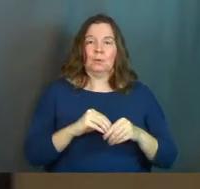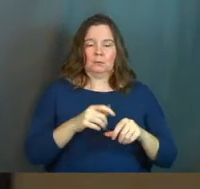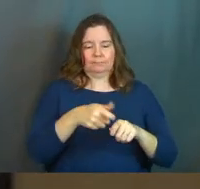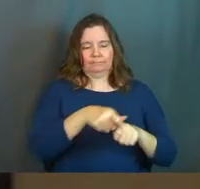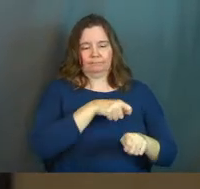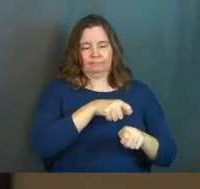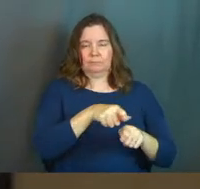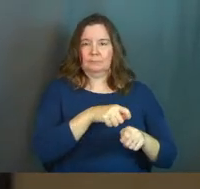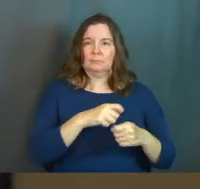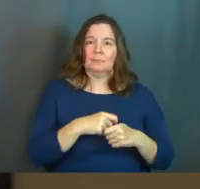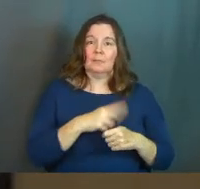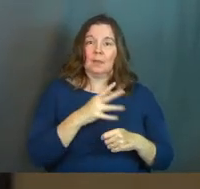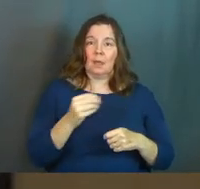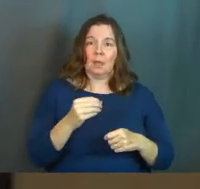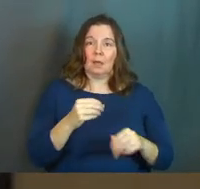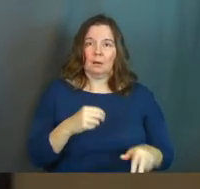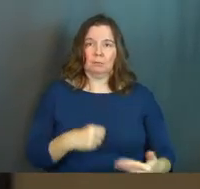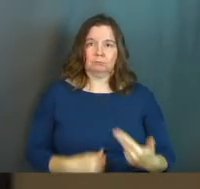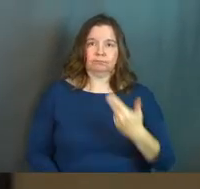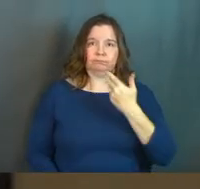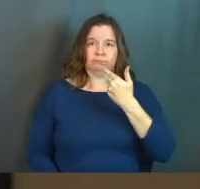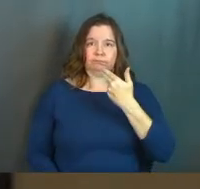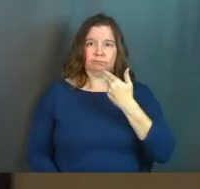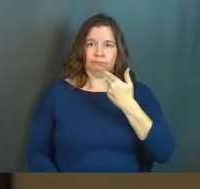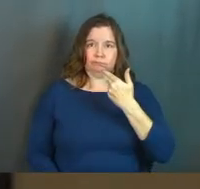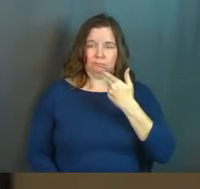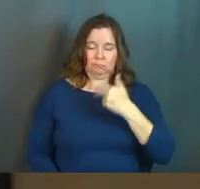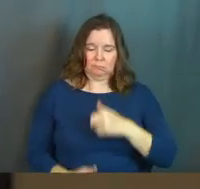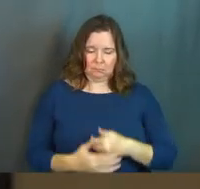chamber, and pointed it towards my mouth.